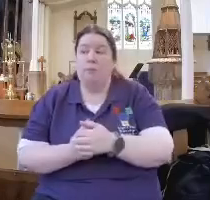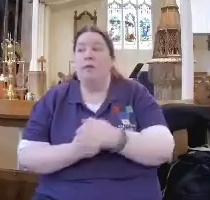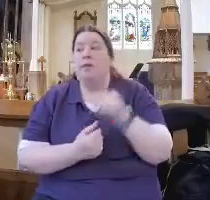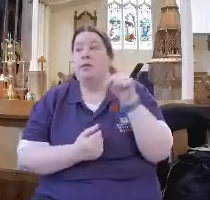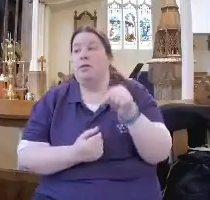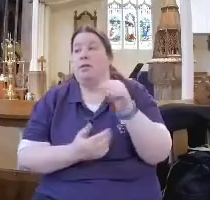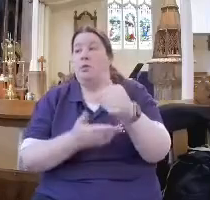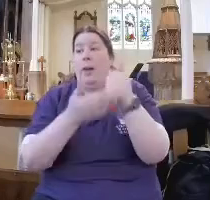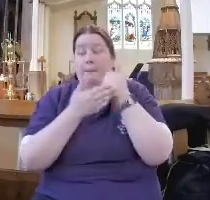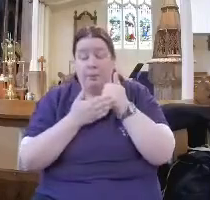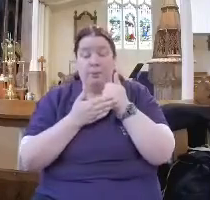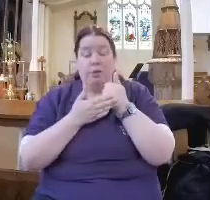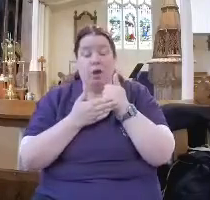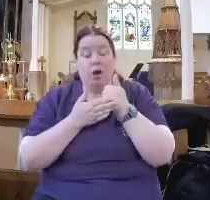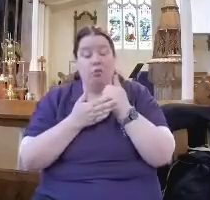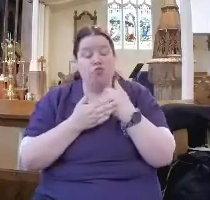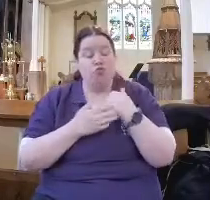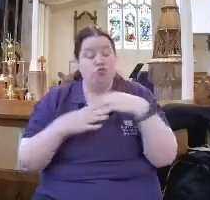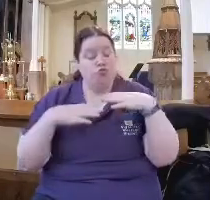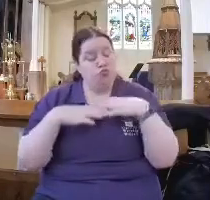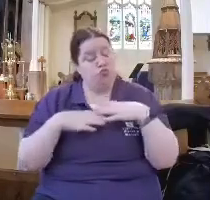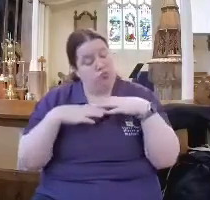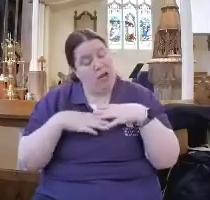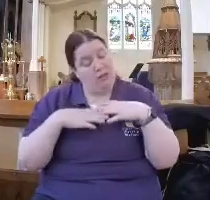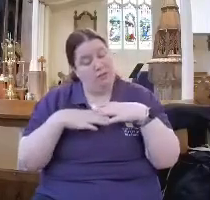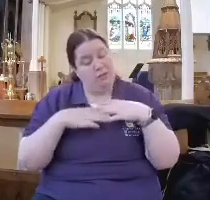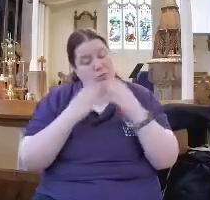balance in our lives.